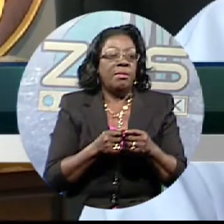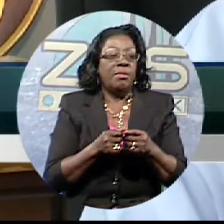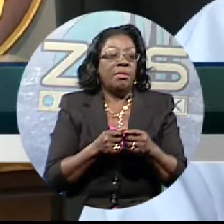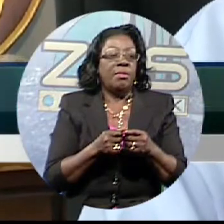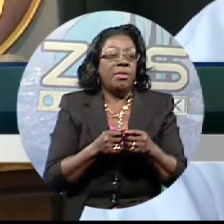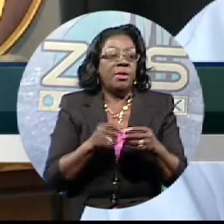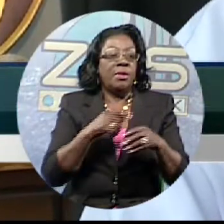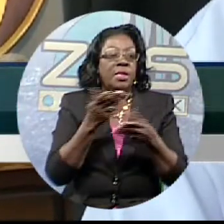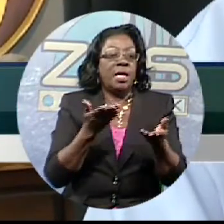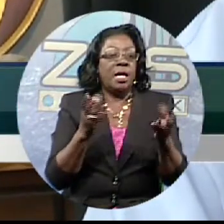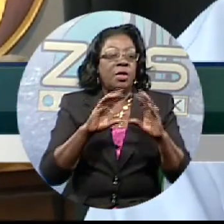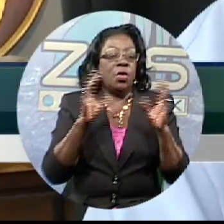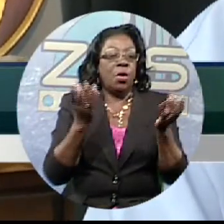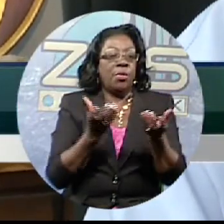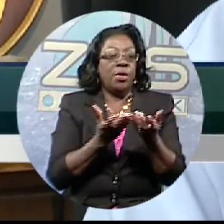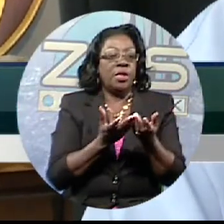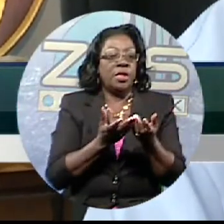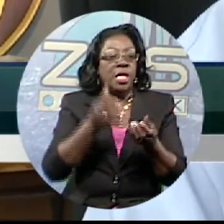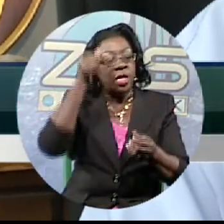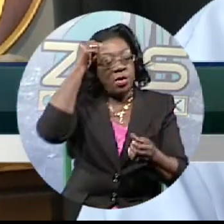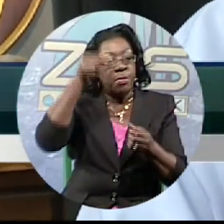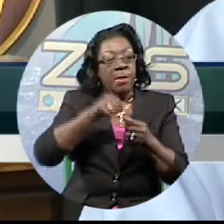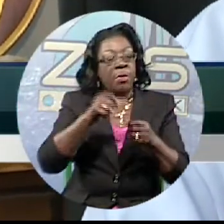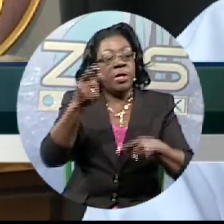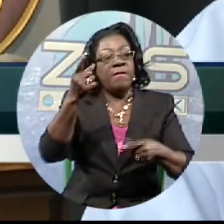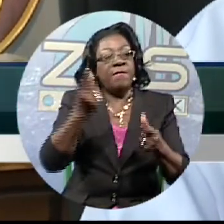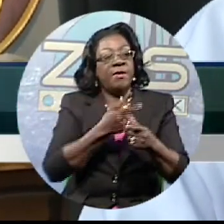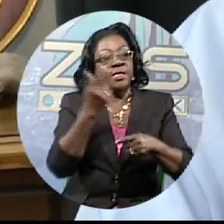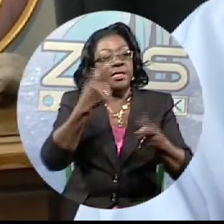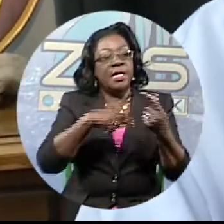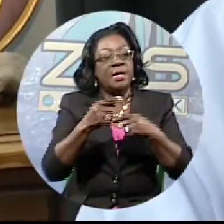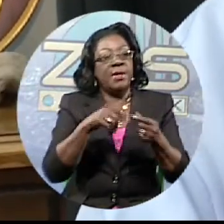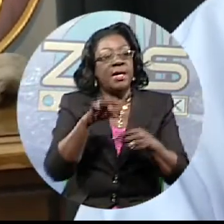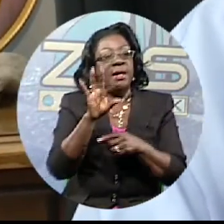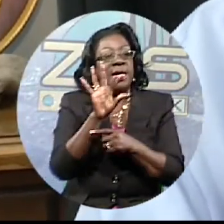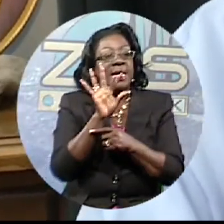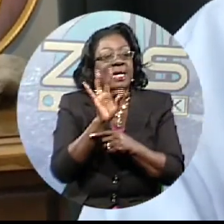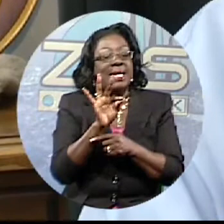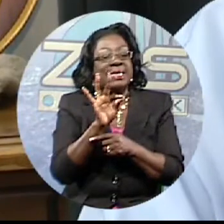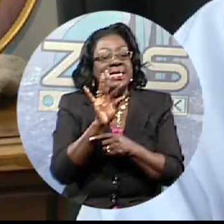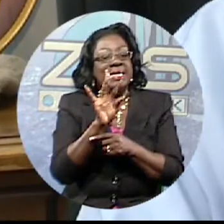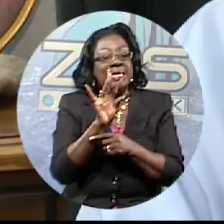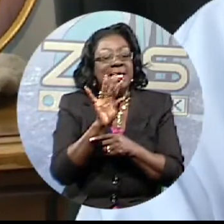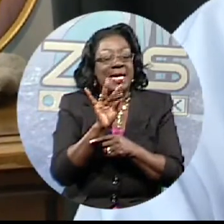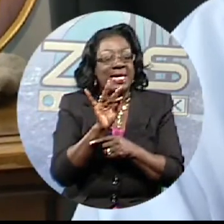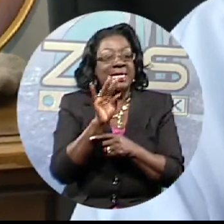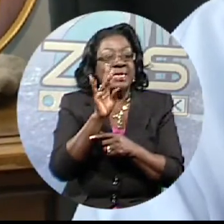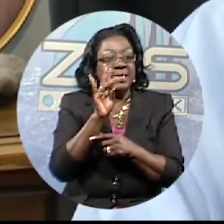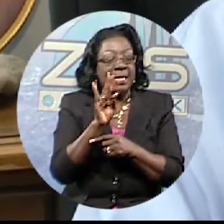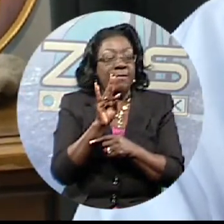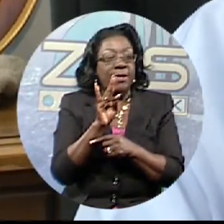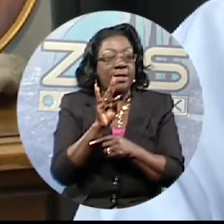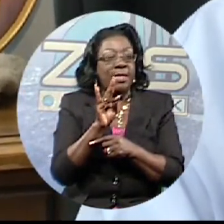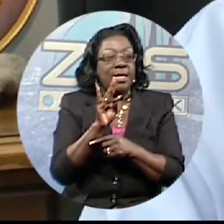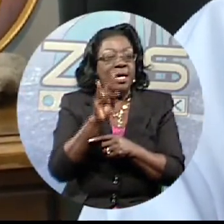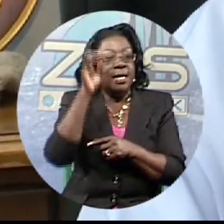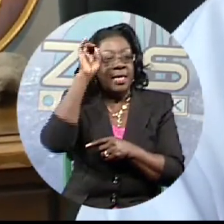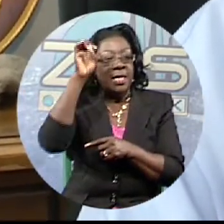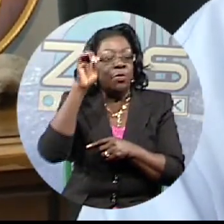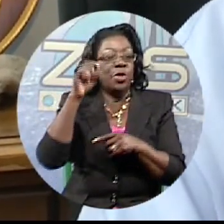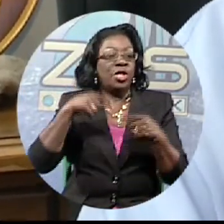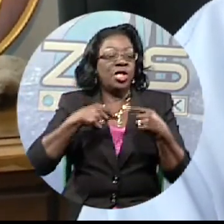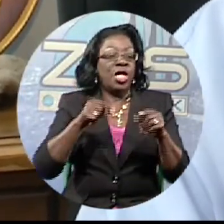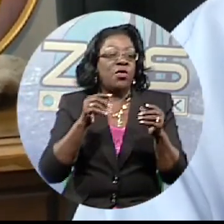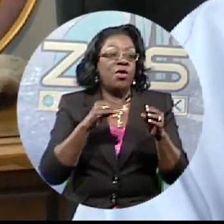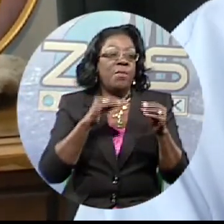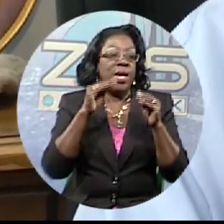the corporation. I remembered my first stint on the board was in 1987, and he was then the general manager.